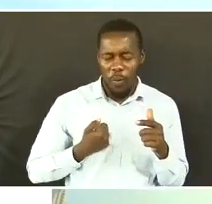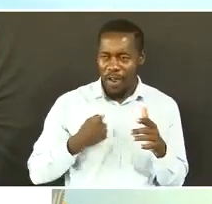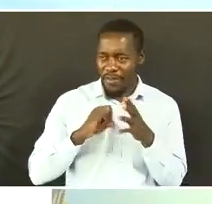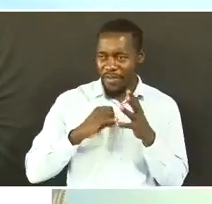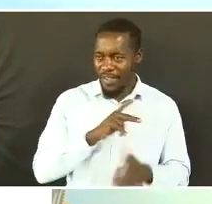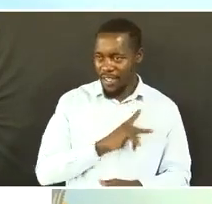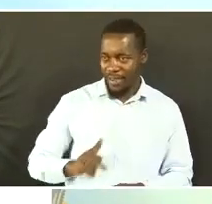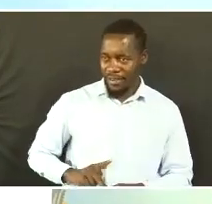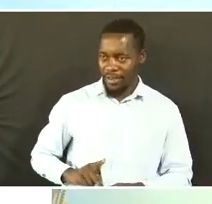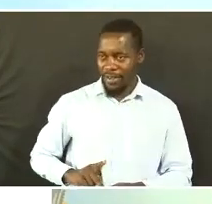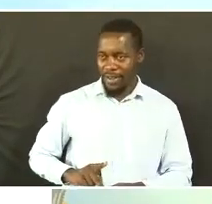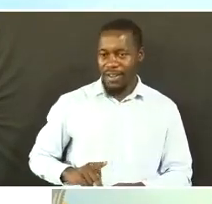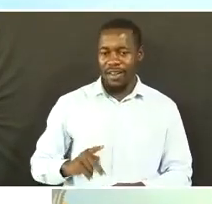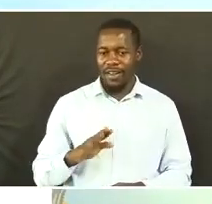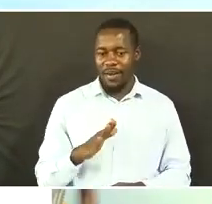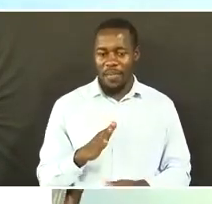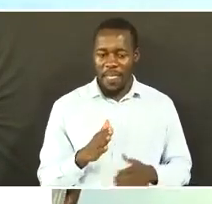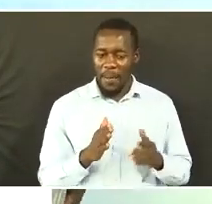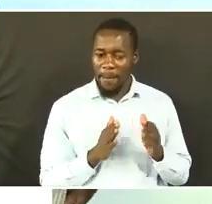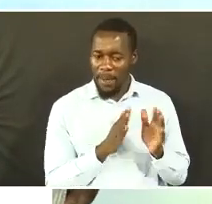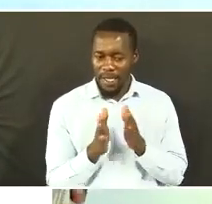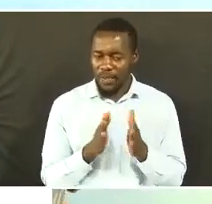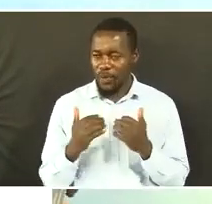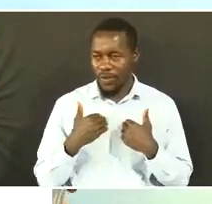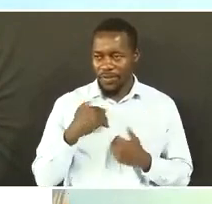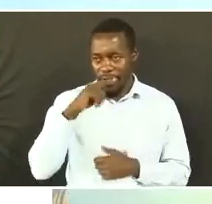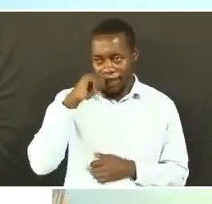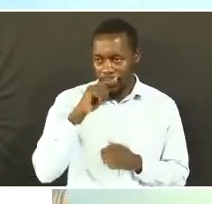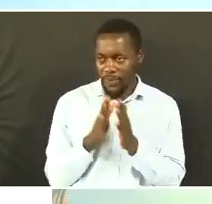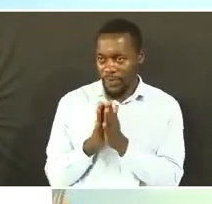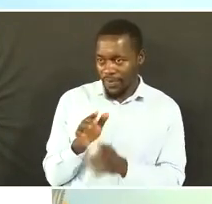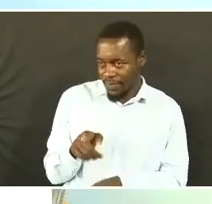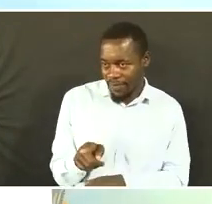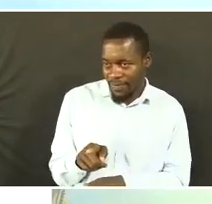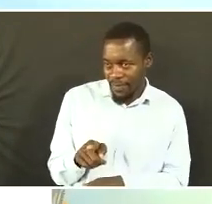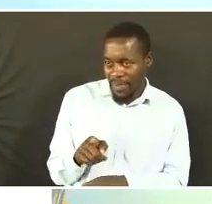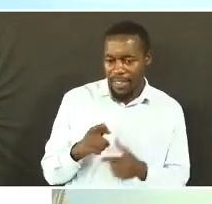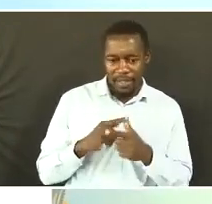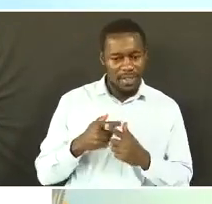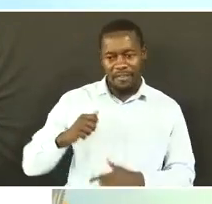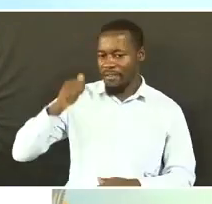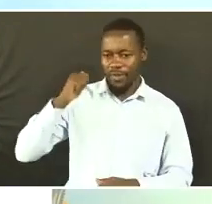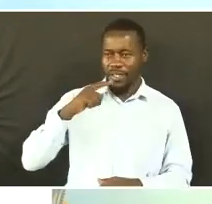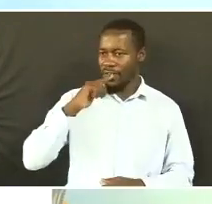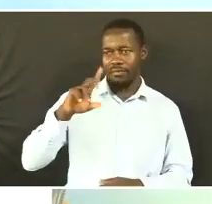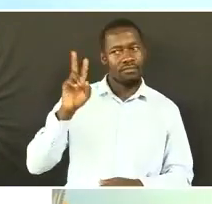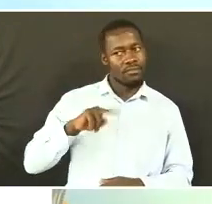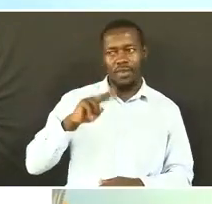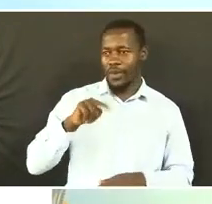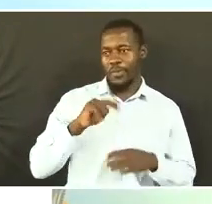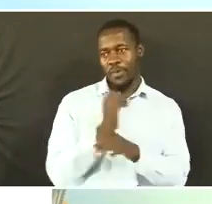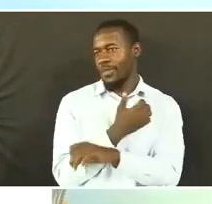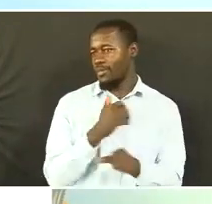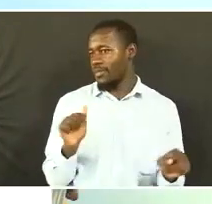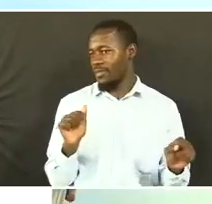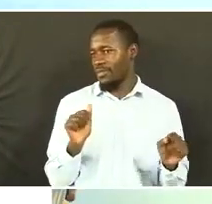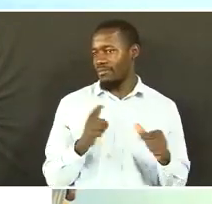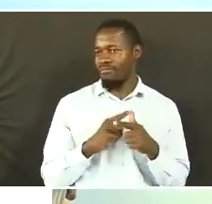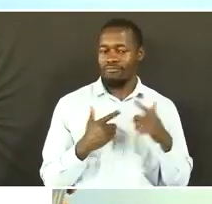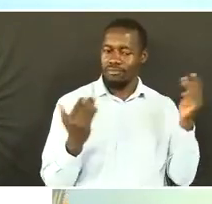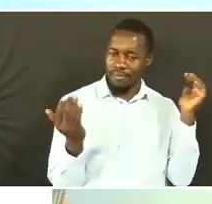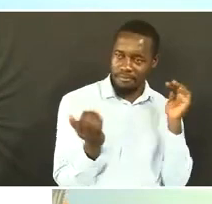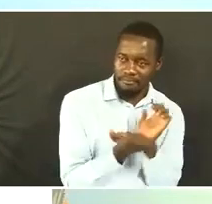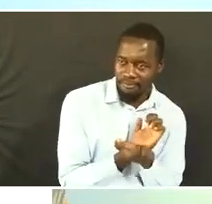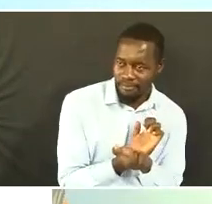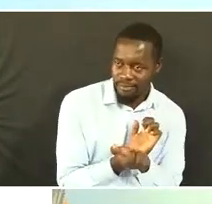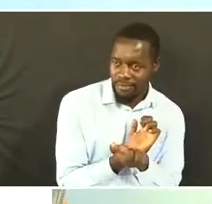strength to foreigners, and now finds himself eyeless in Gaza. And now, as